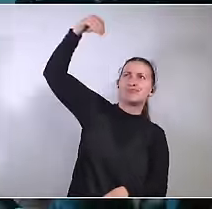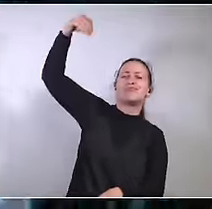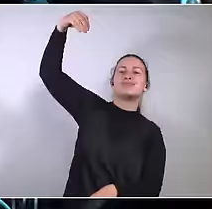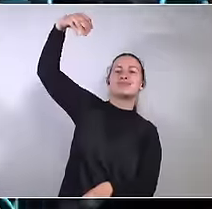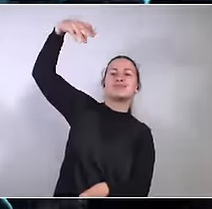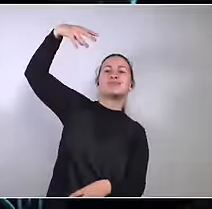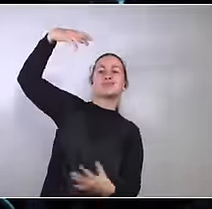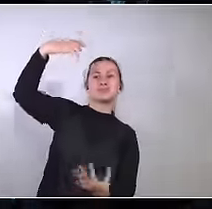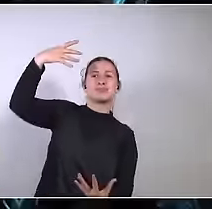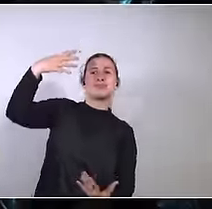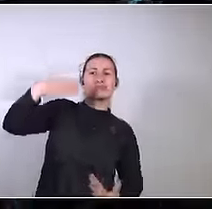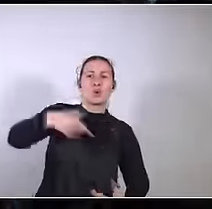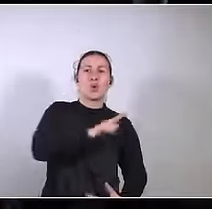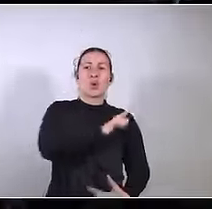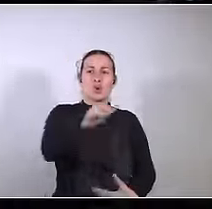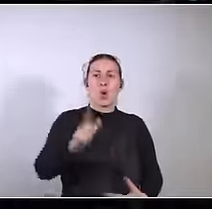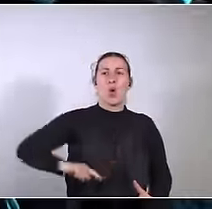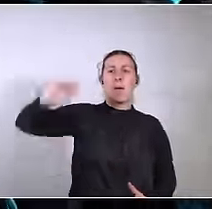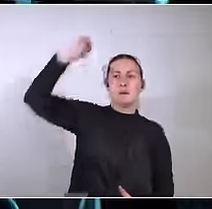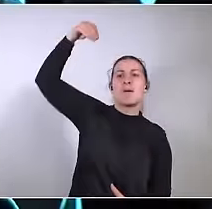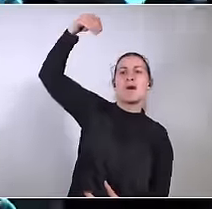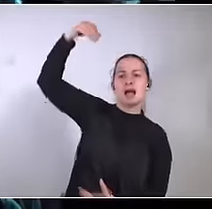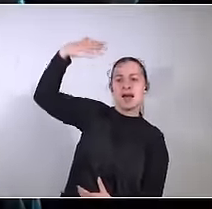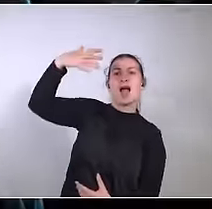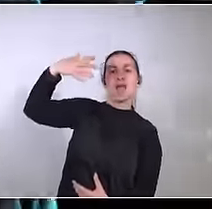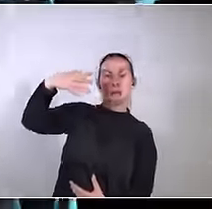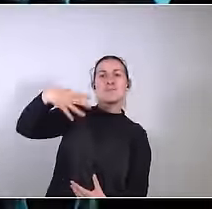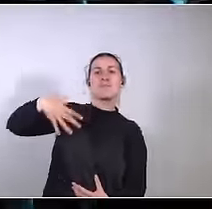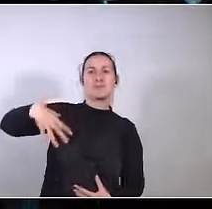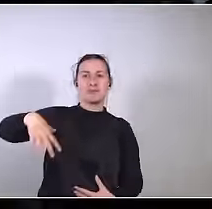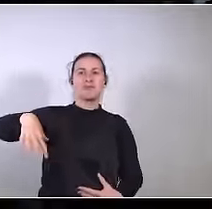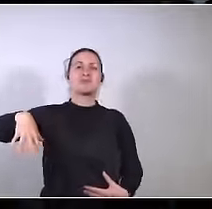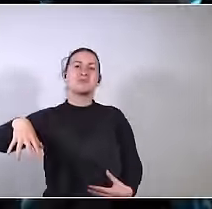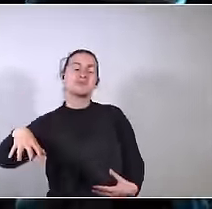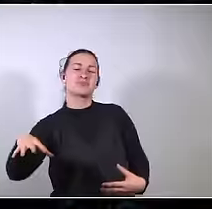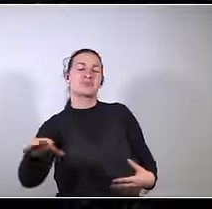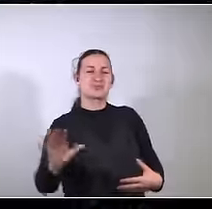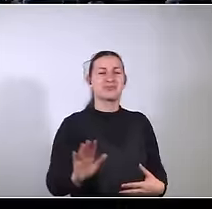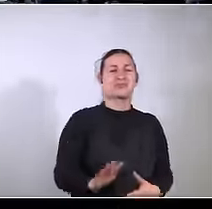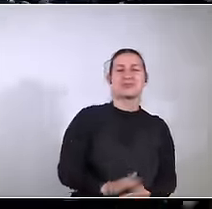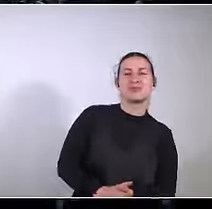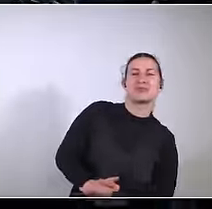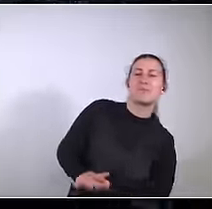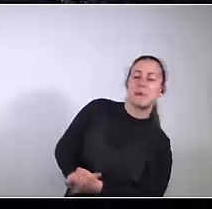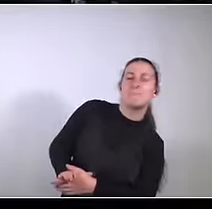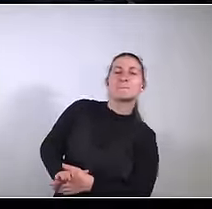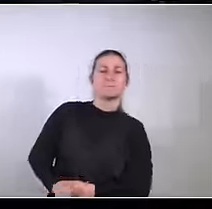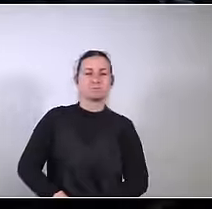Together, I have no reason.